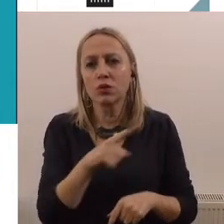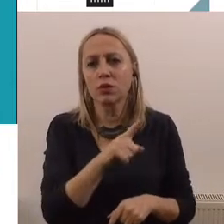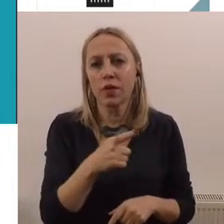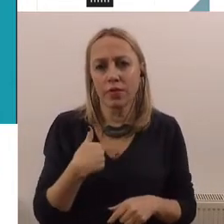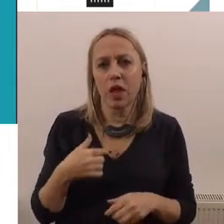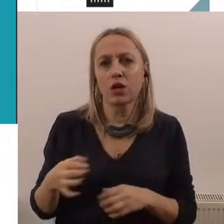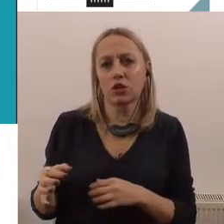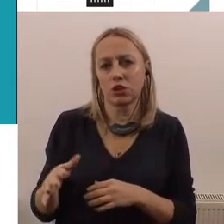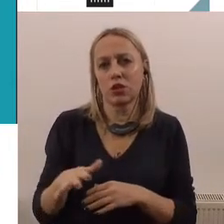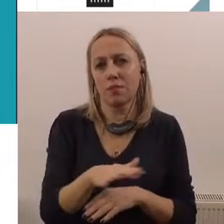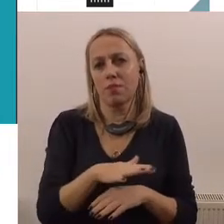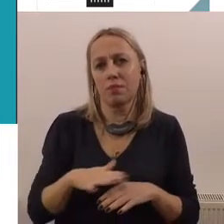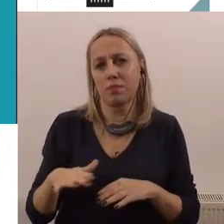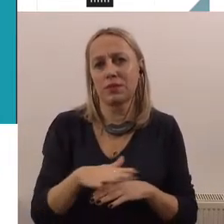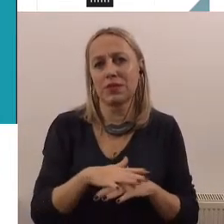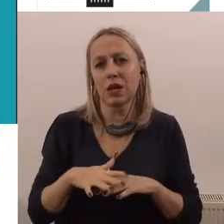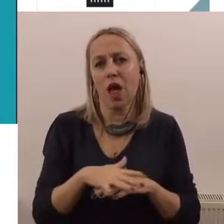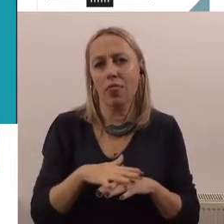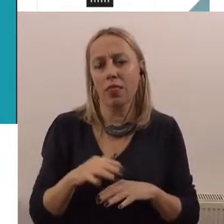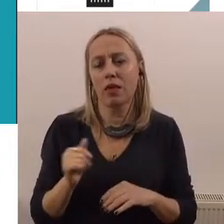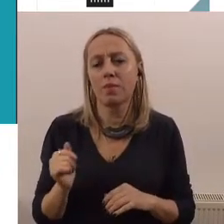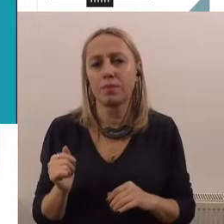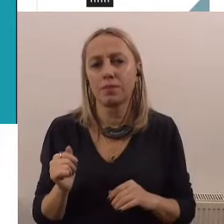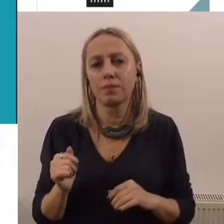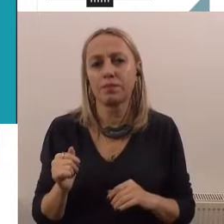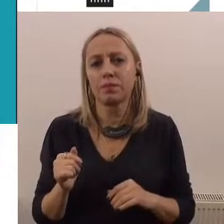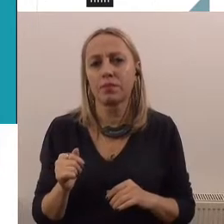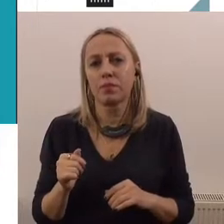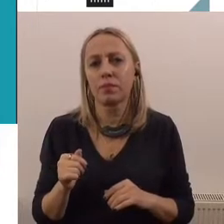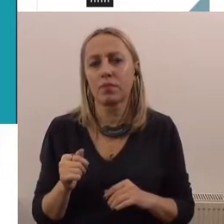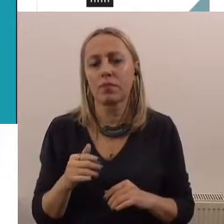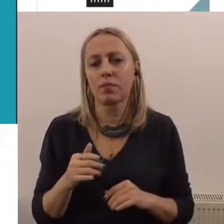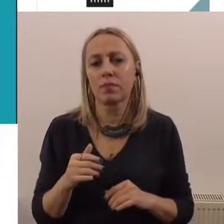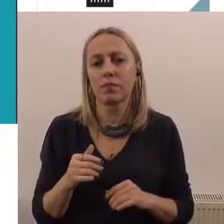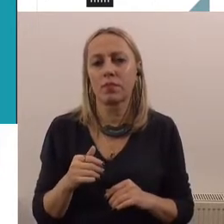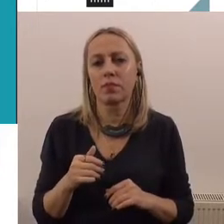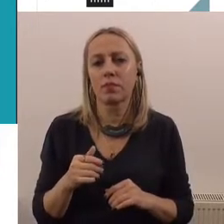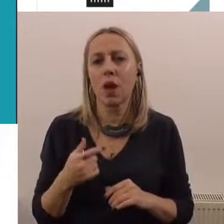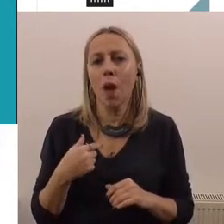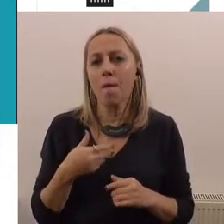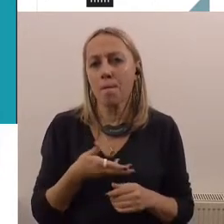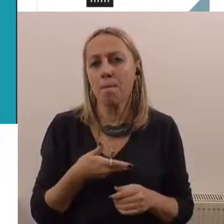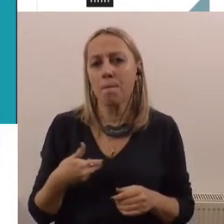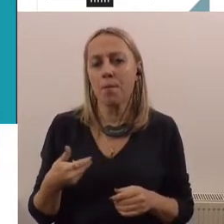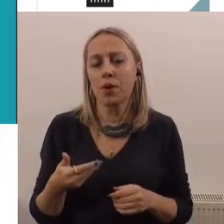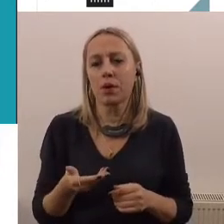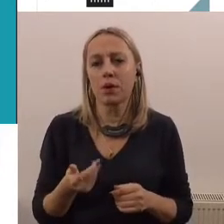we focus on wetlands in Warsaw.